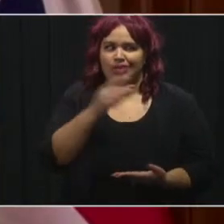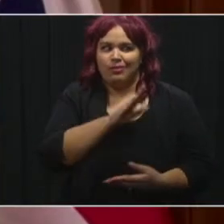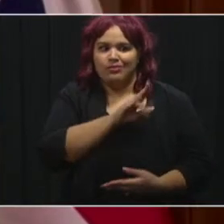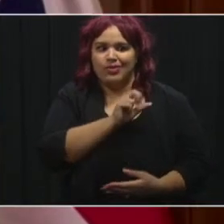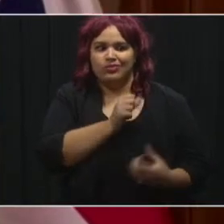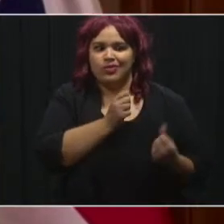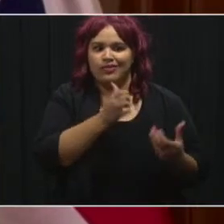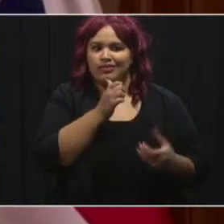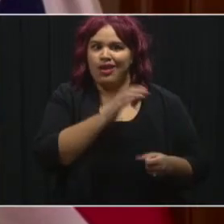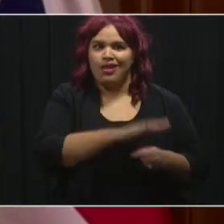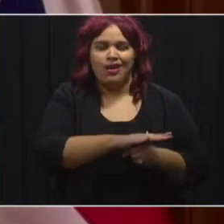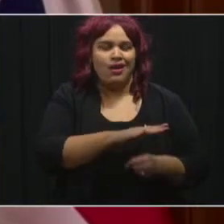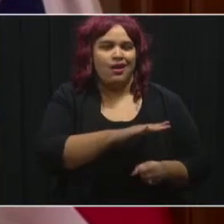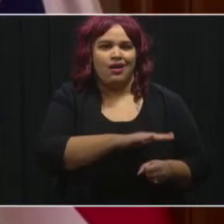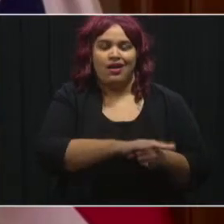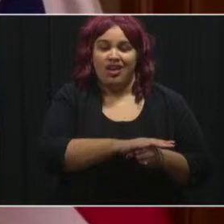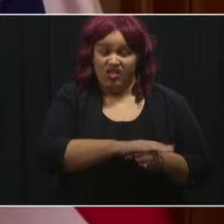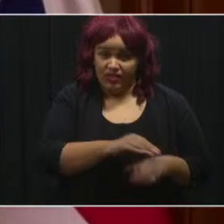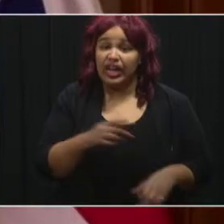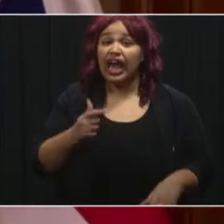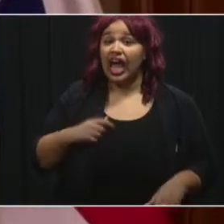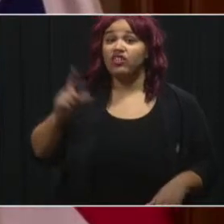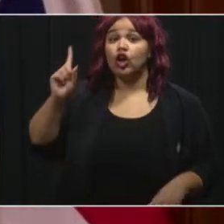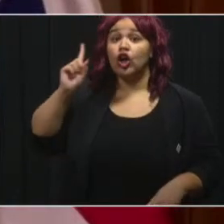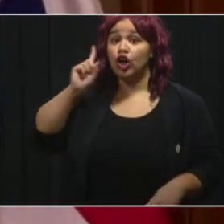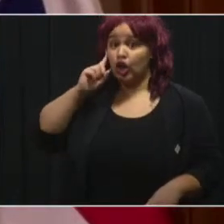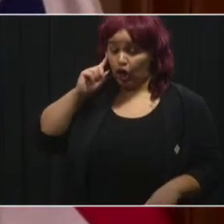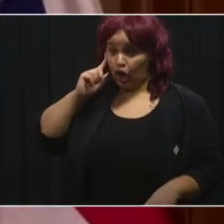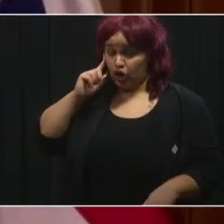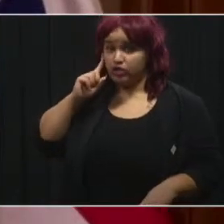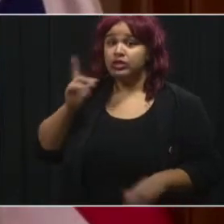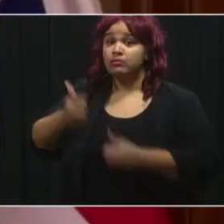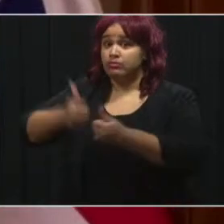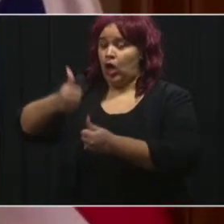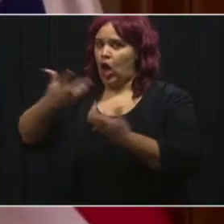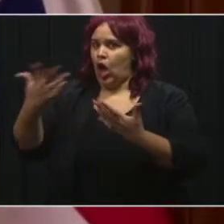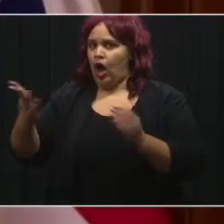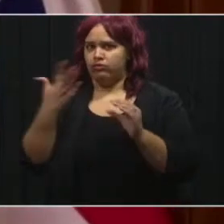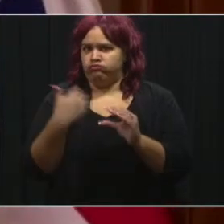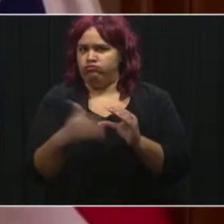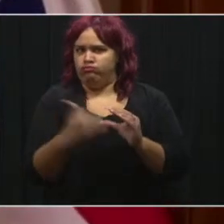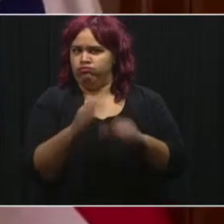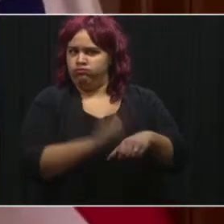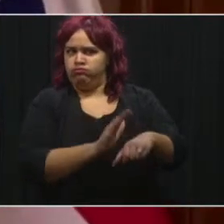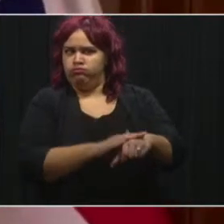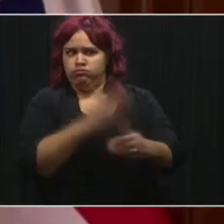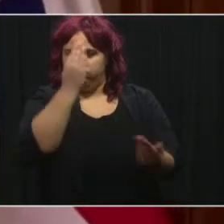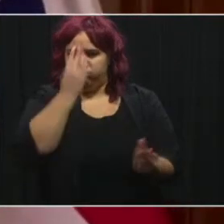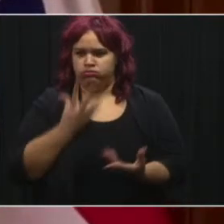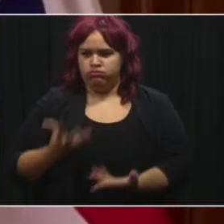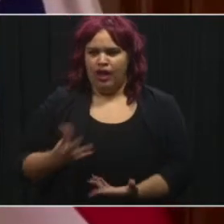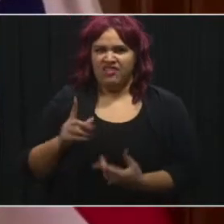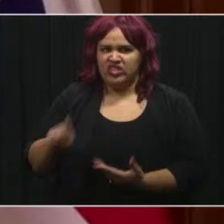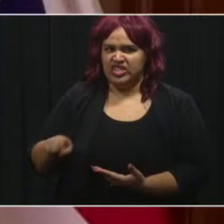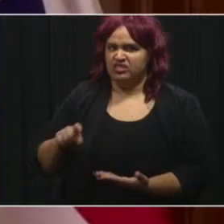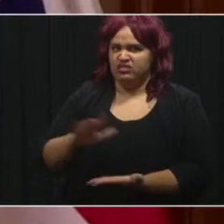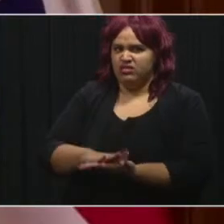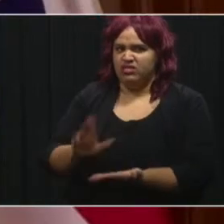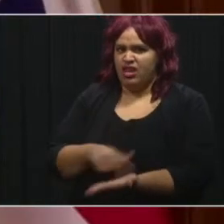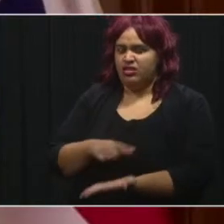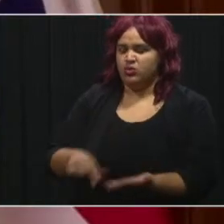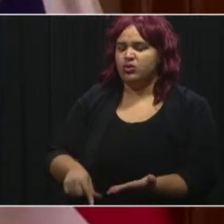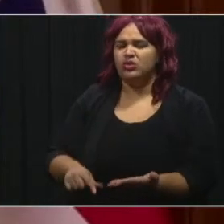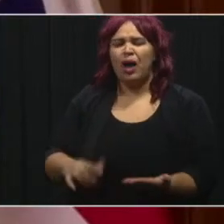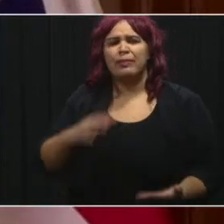we're told, has reached out to you. You're talking about solutions what are some of those solutions or other solutions